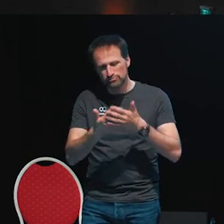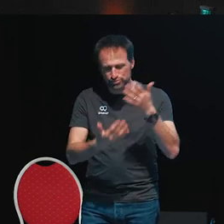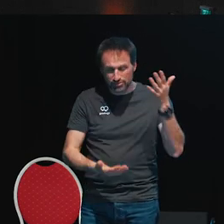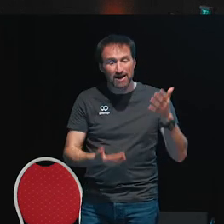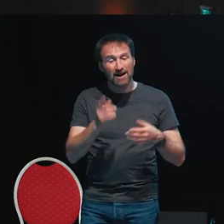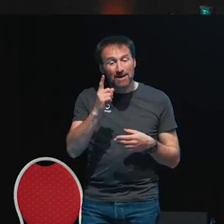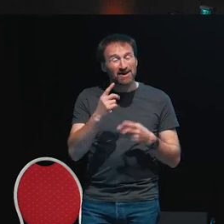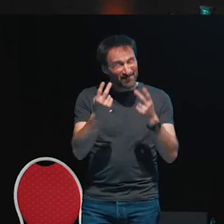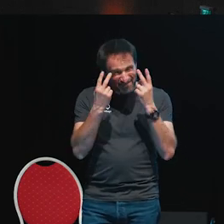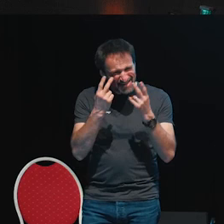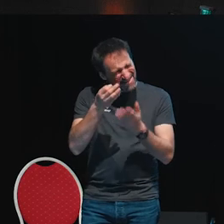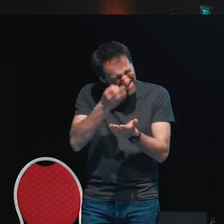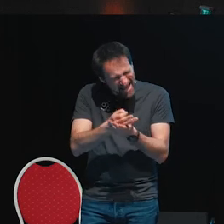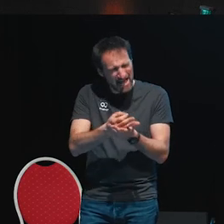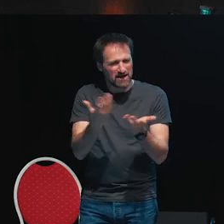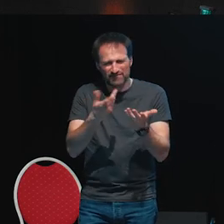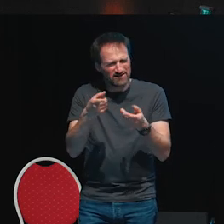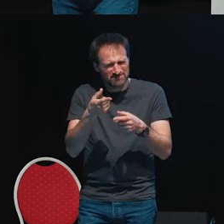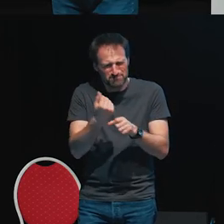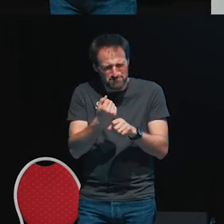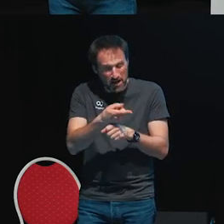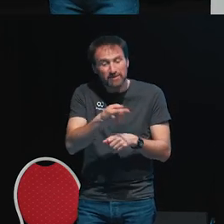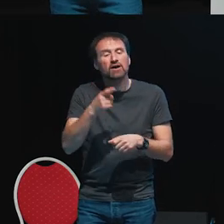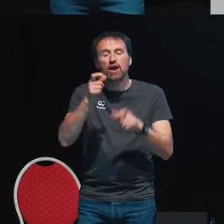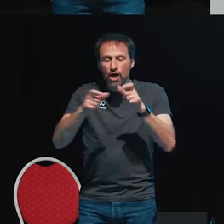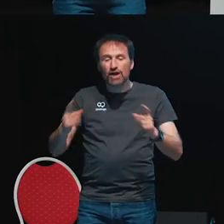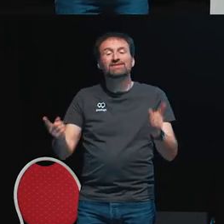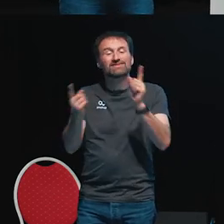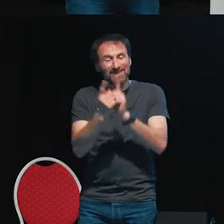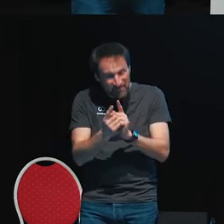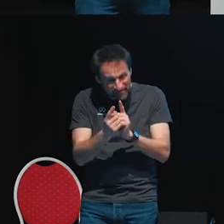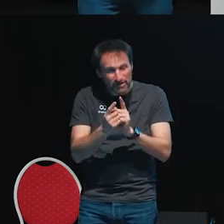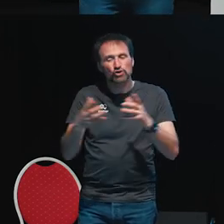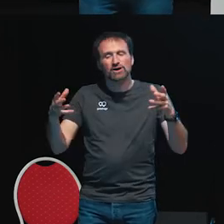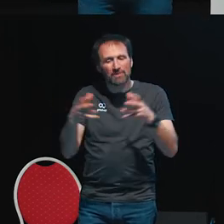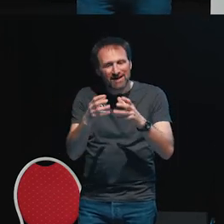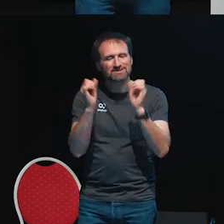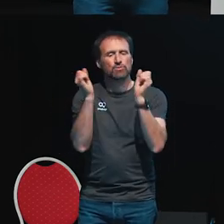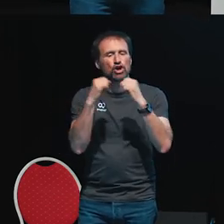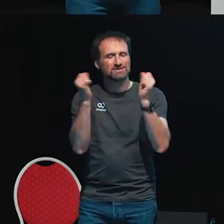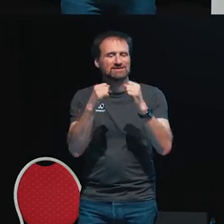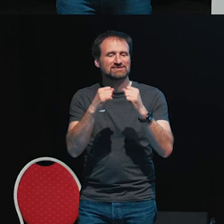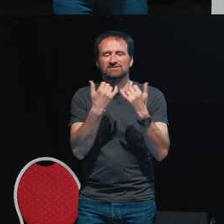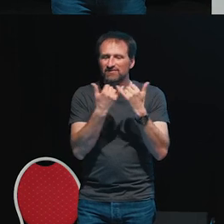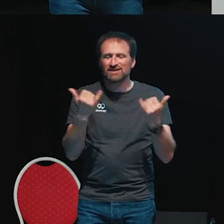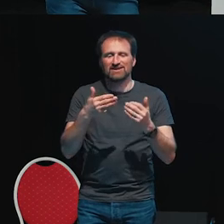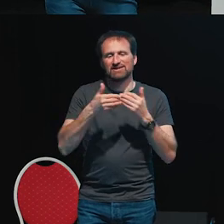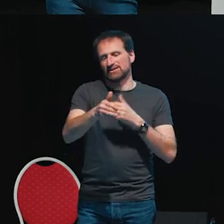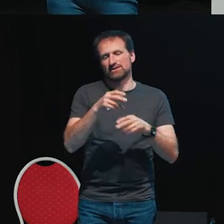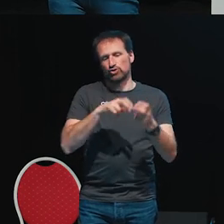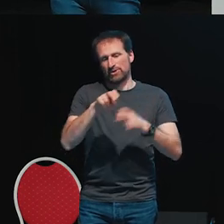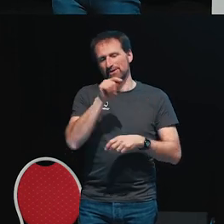got together somewhere and agreed on it and came to consensus for the solutions. So, which means that doing